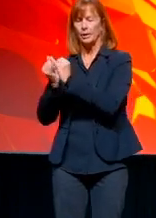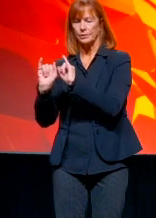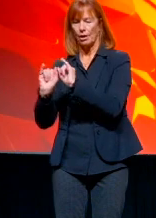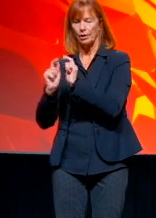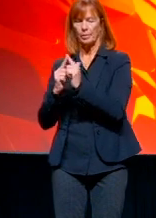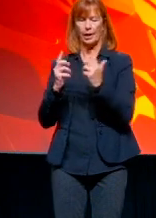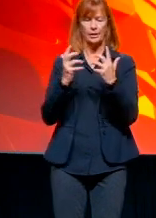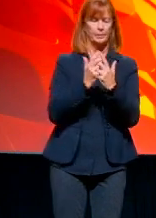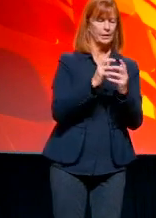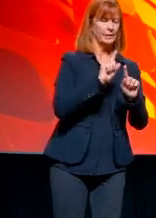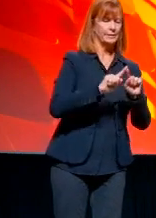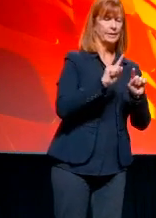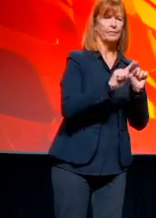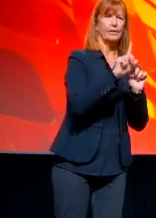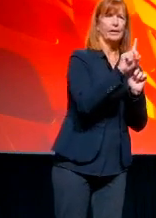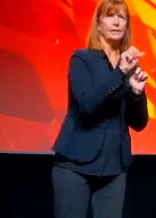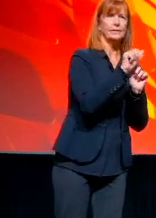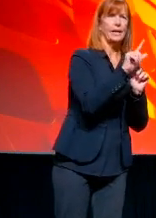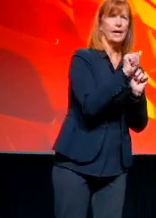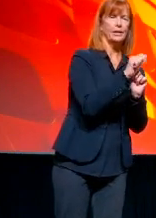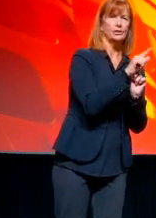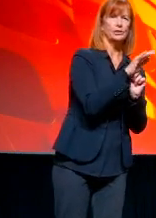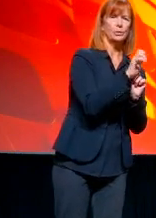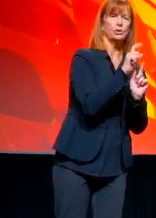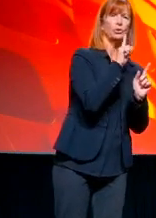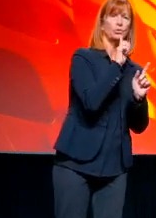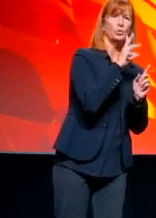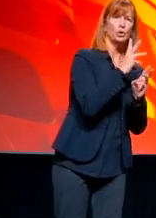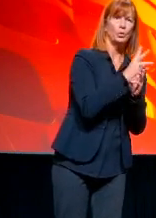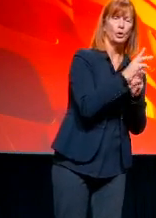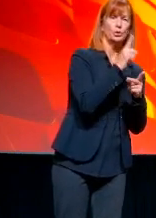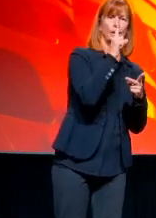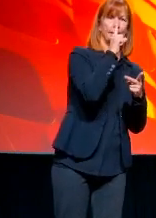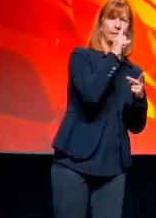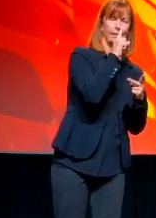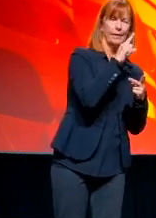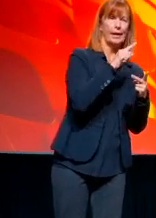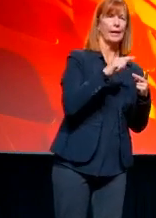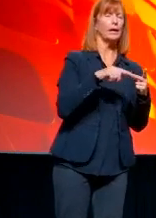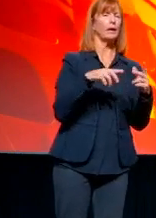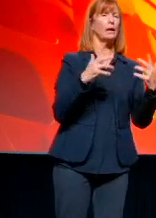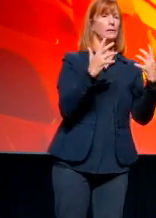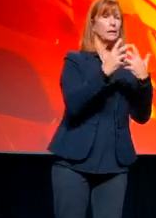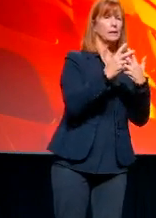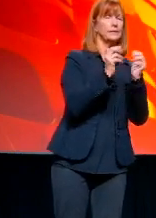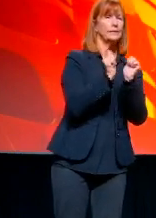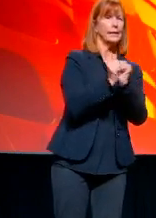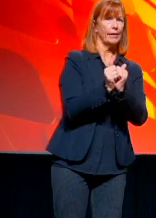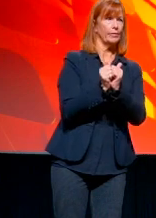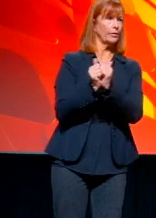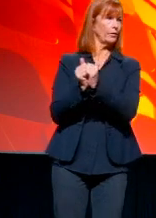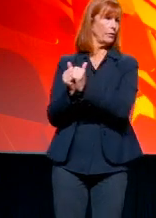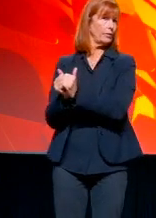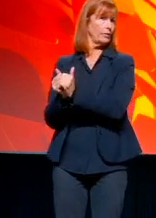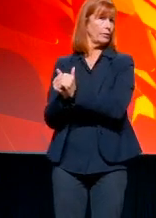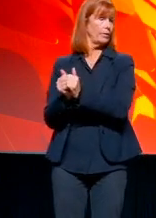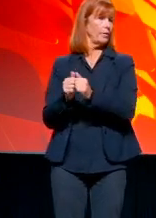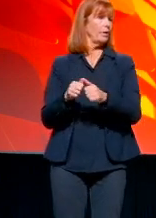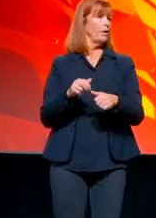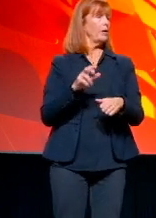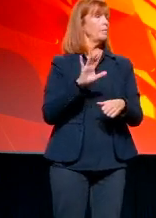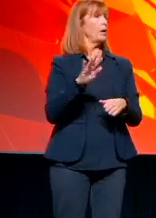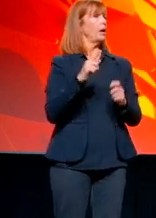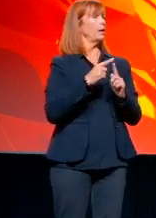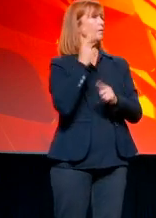different data sources together from real-world data, synthetic data, and the web data together. But if you ask me, so how